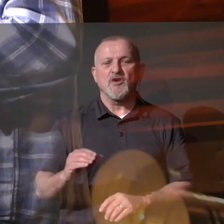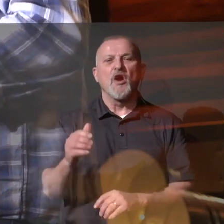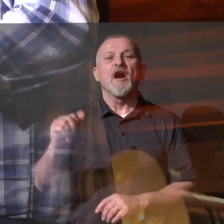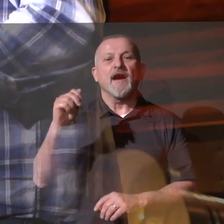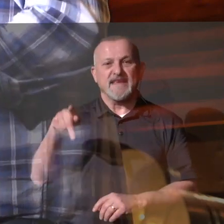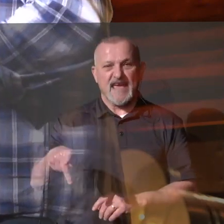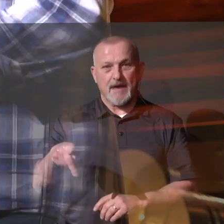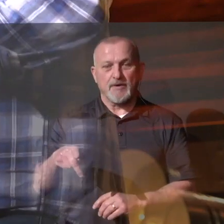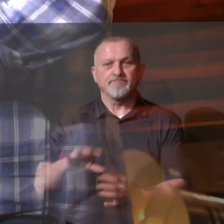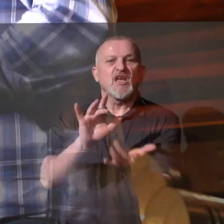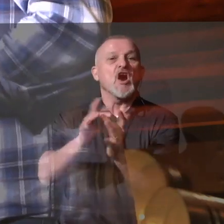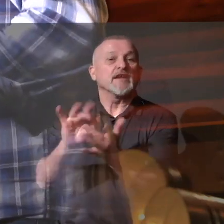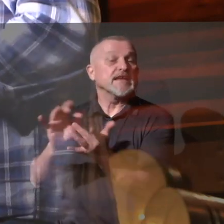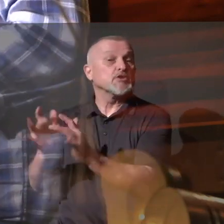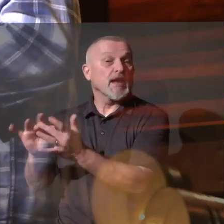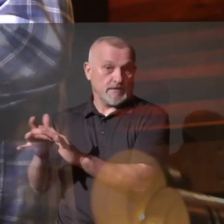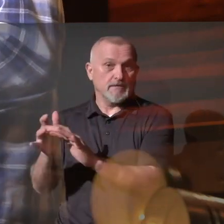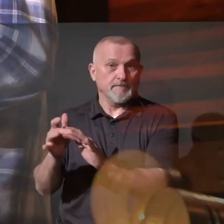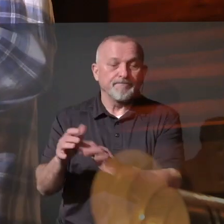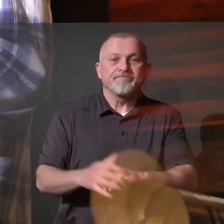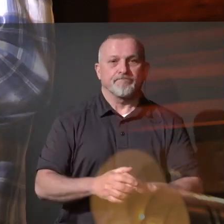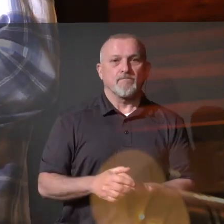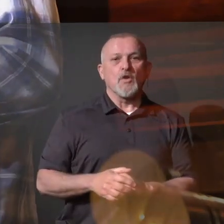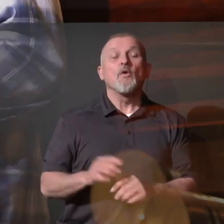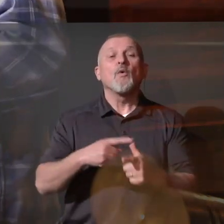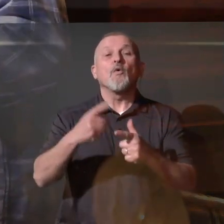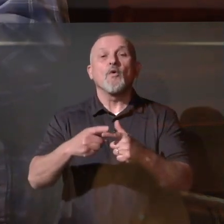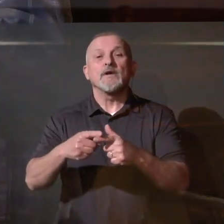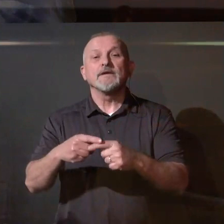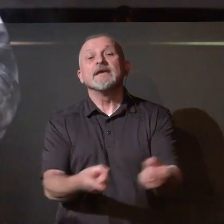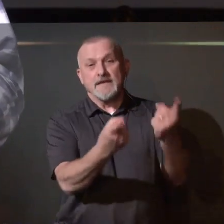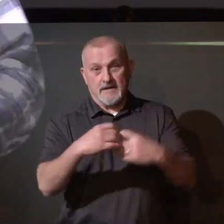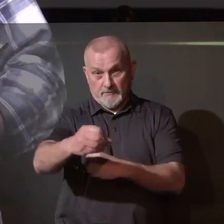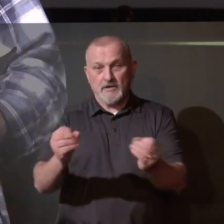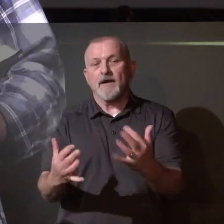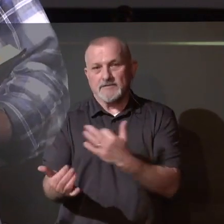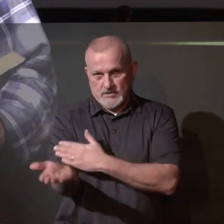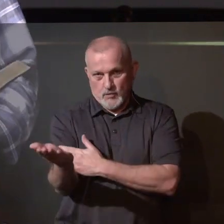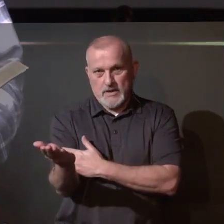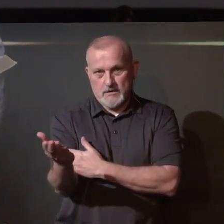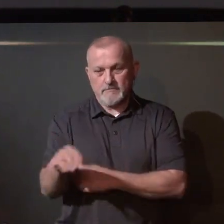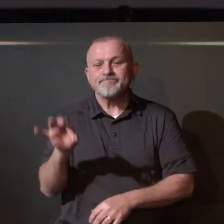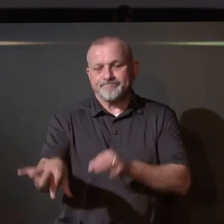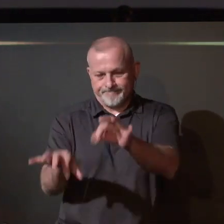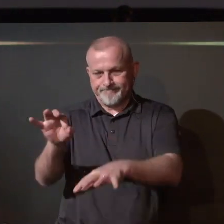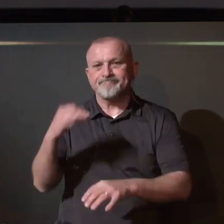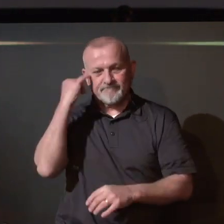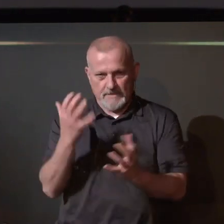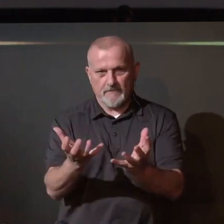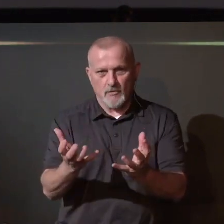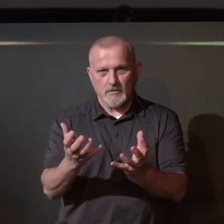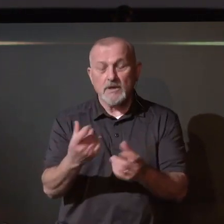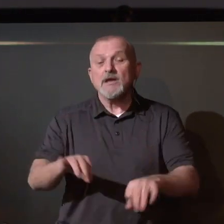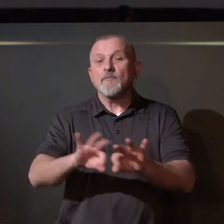online on the website. Stop by the office this week if you want, and you can drop off your tithes and offerings there. I'll tell you why it's important to do